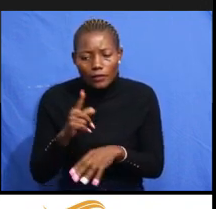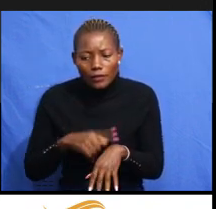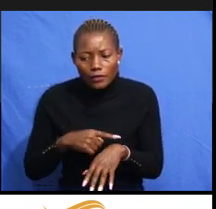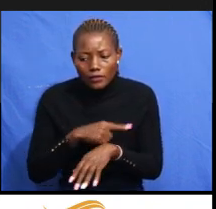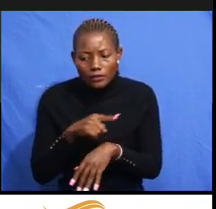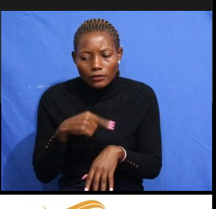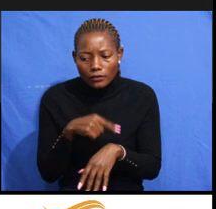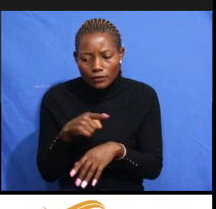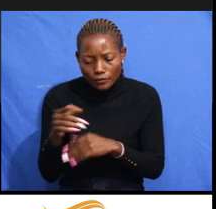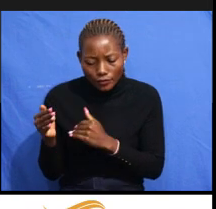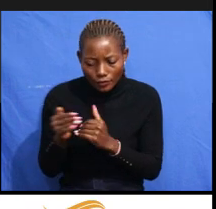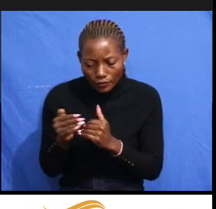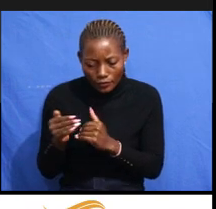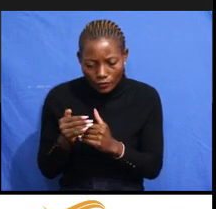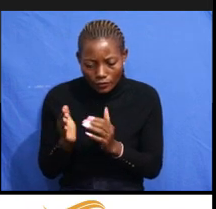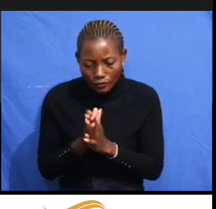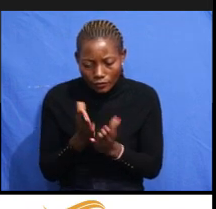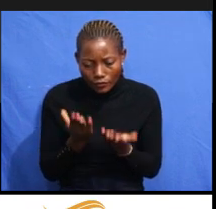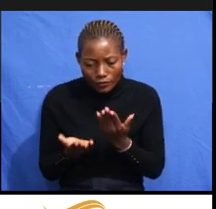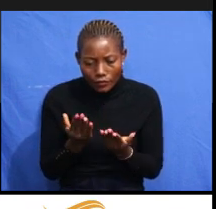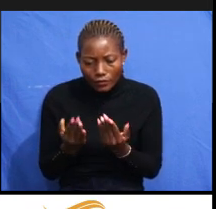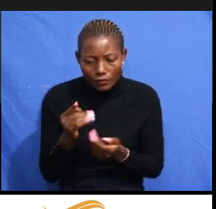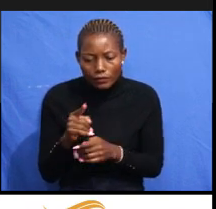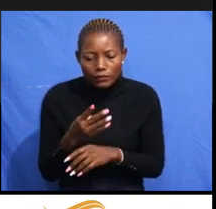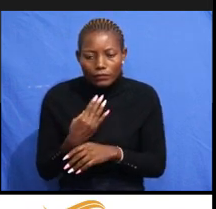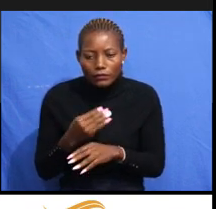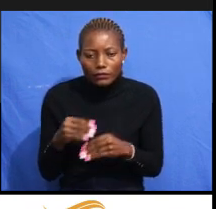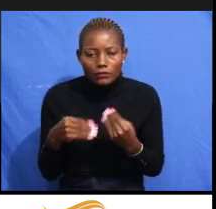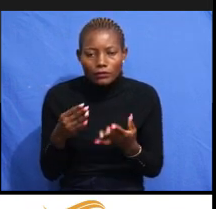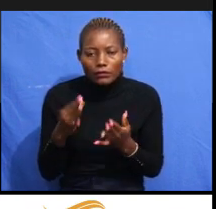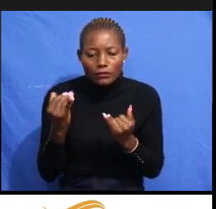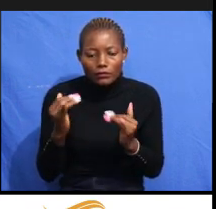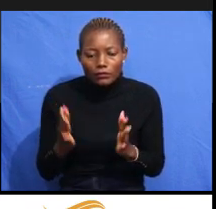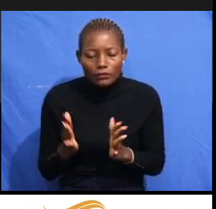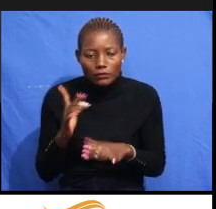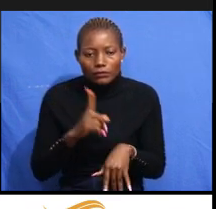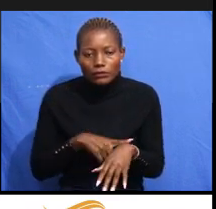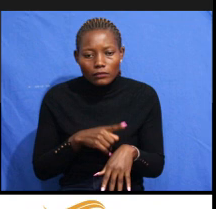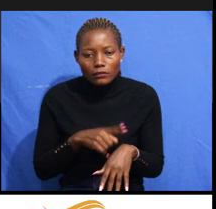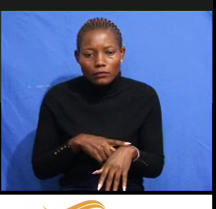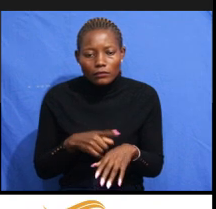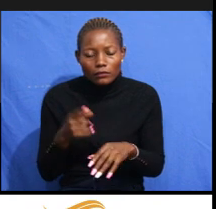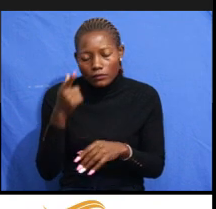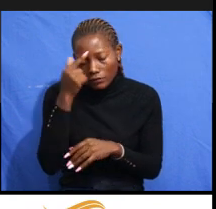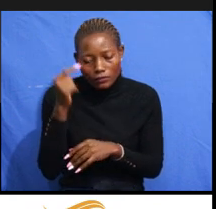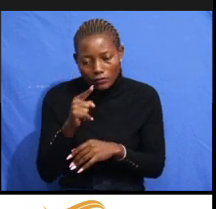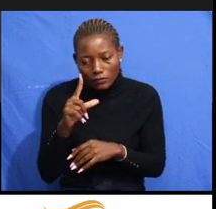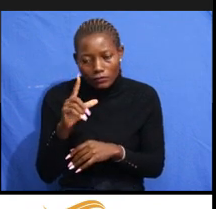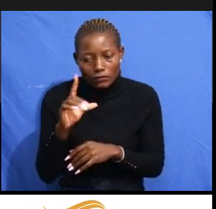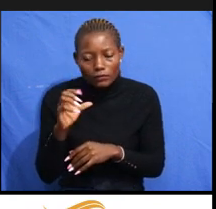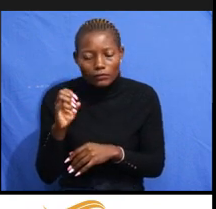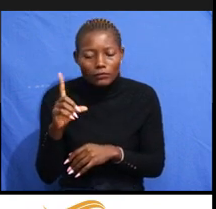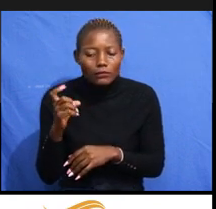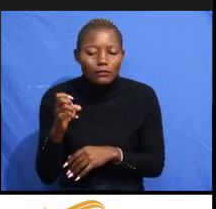approaching the peak and you might even just want to give the players time to recover because you have overloaded. You